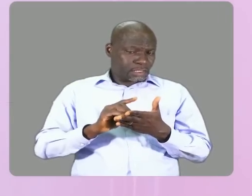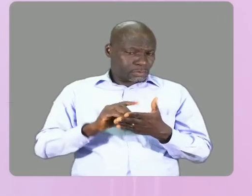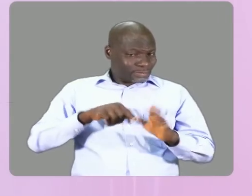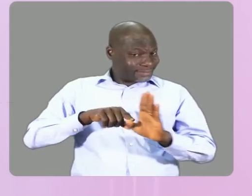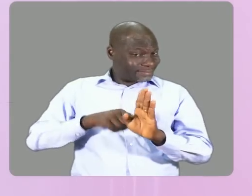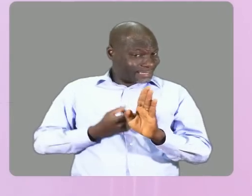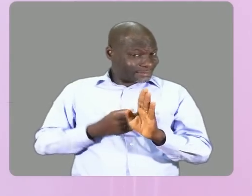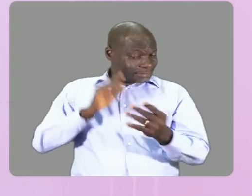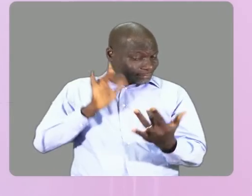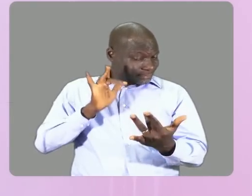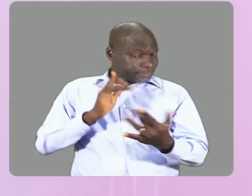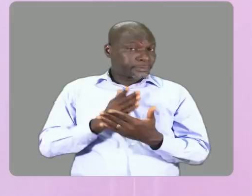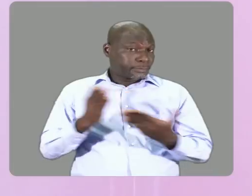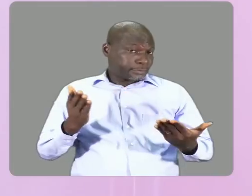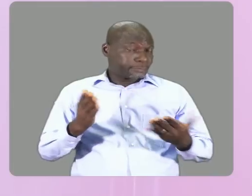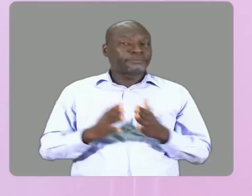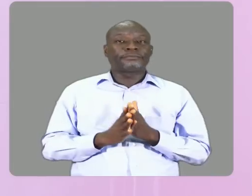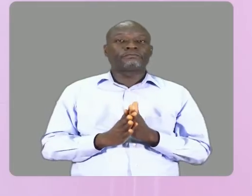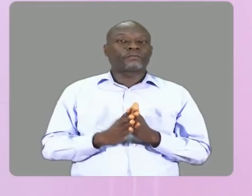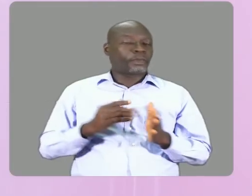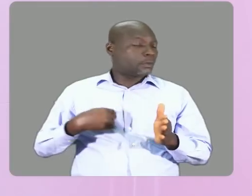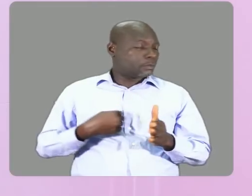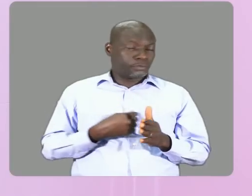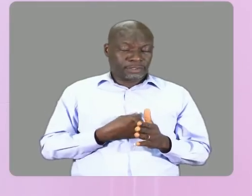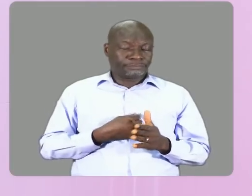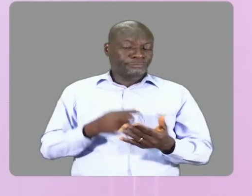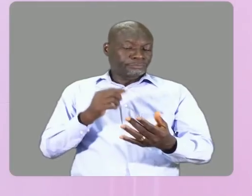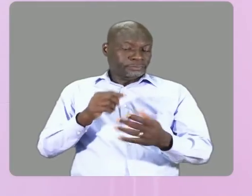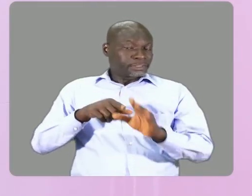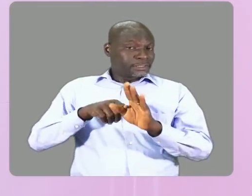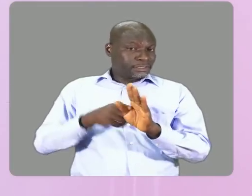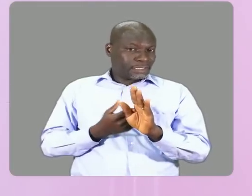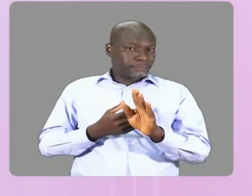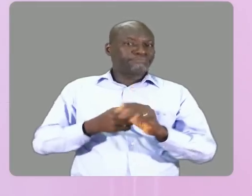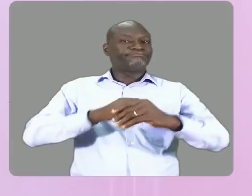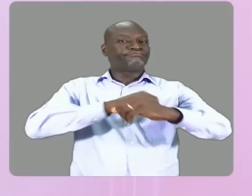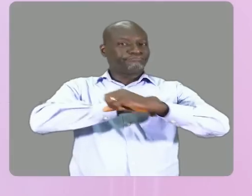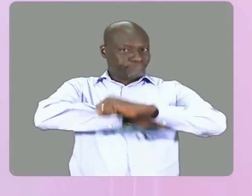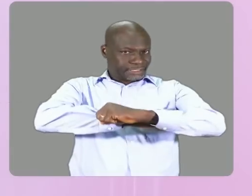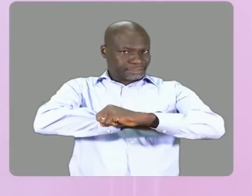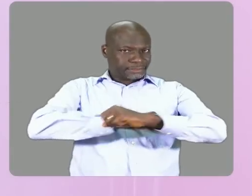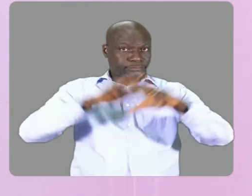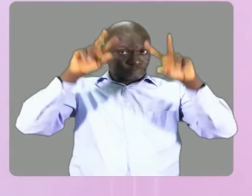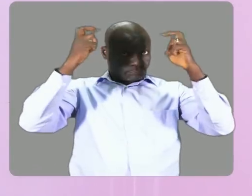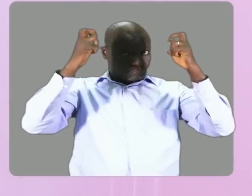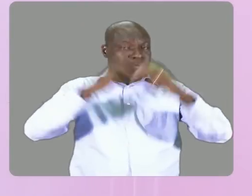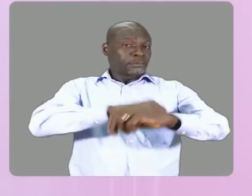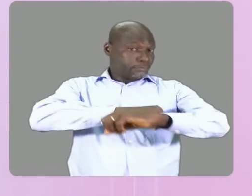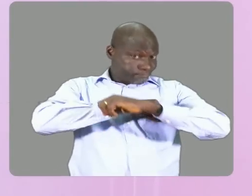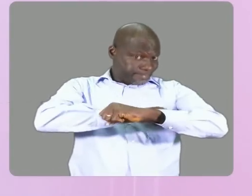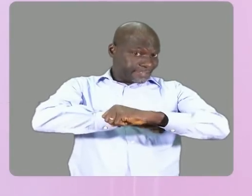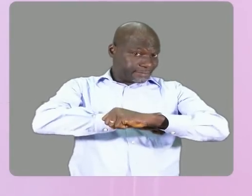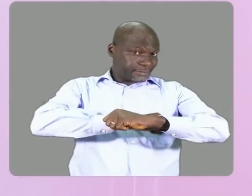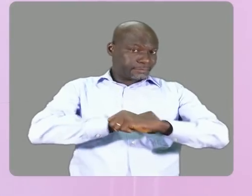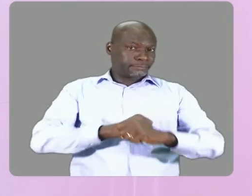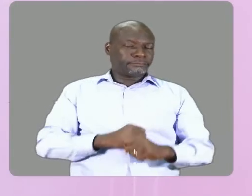Adisuya Biase. Na Adisuya Nina Efa Ahubambo Ehun.